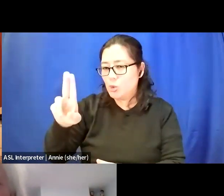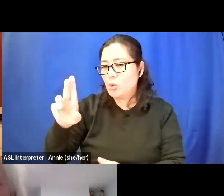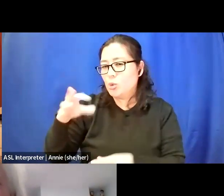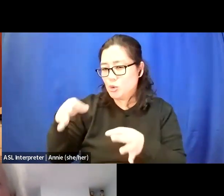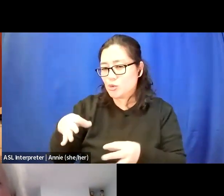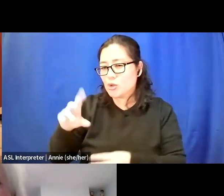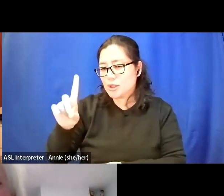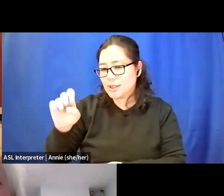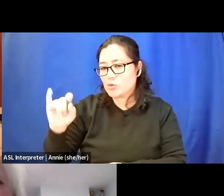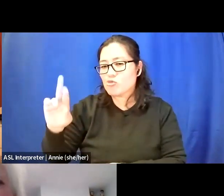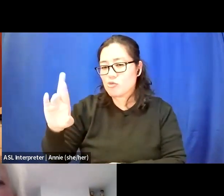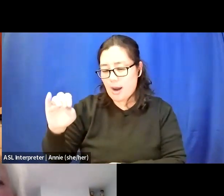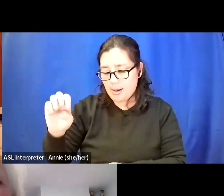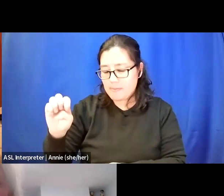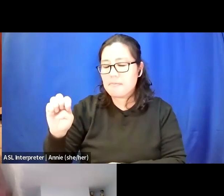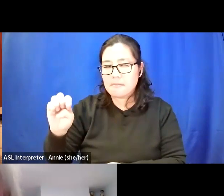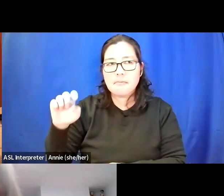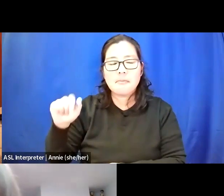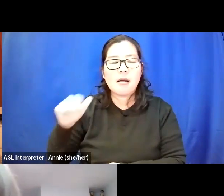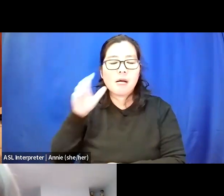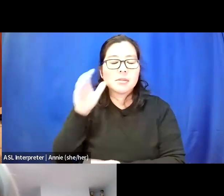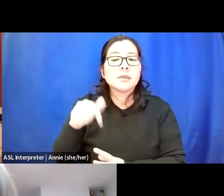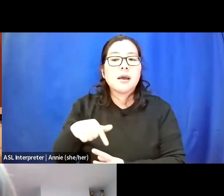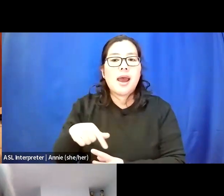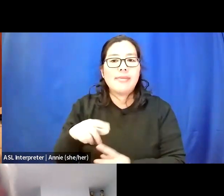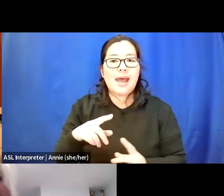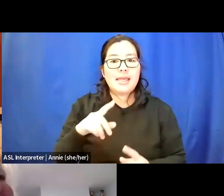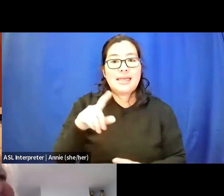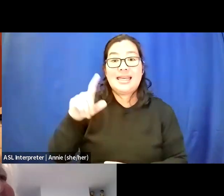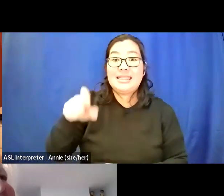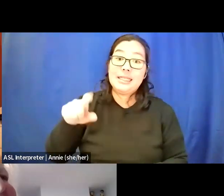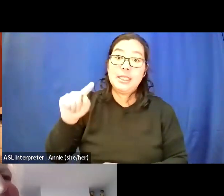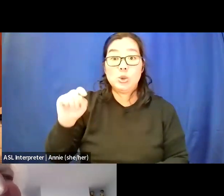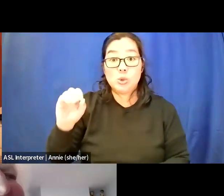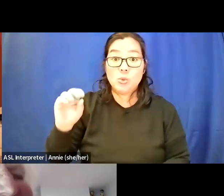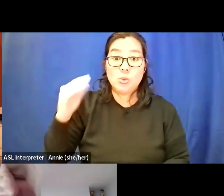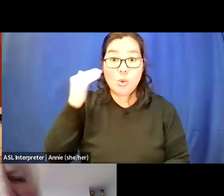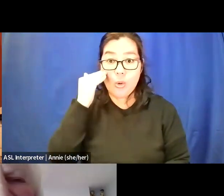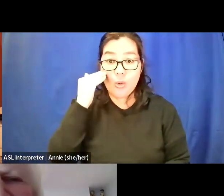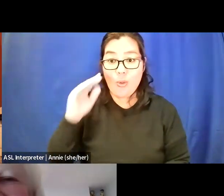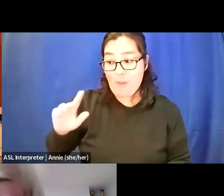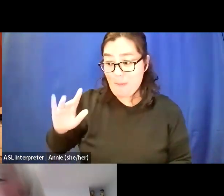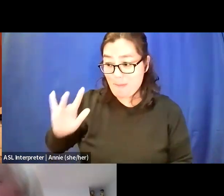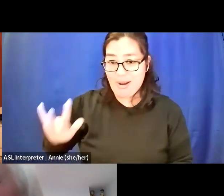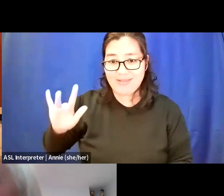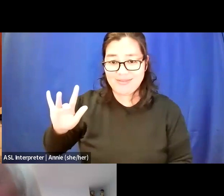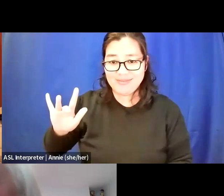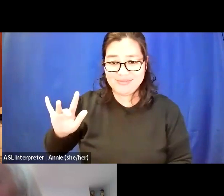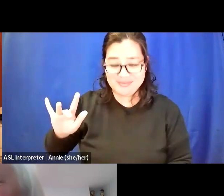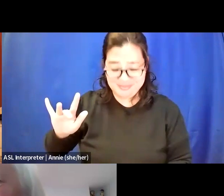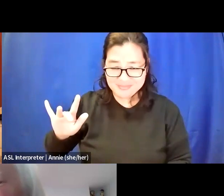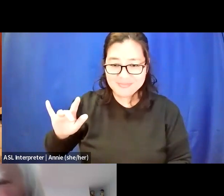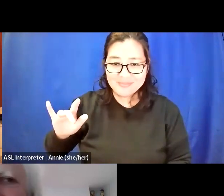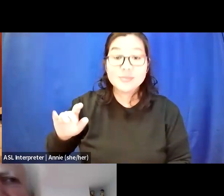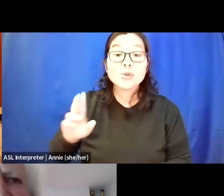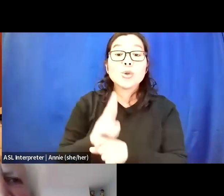you know, the need to know button, an idea that you could, the user